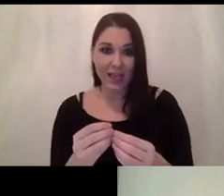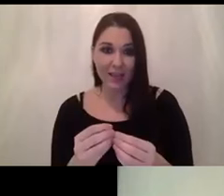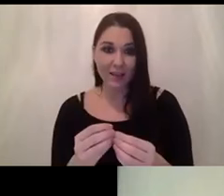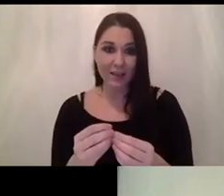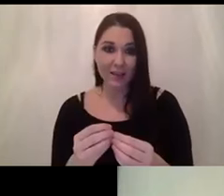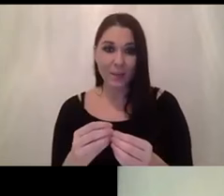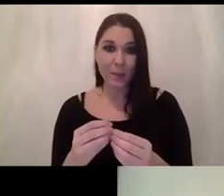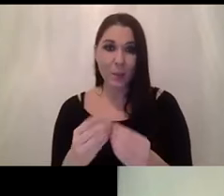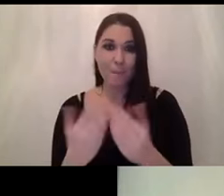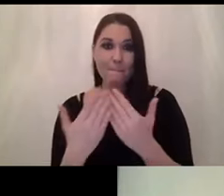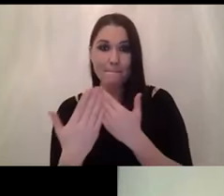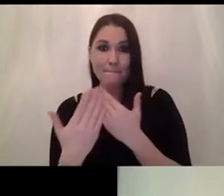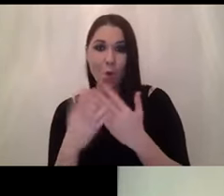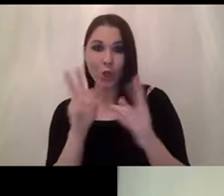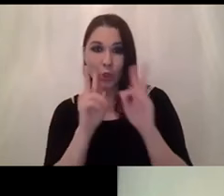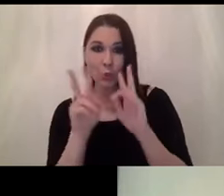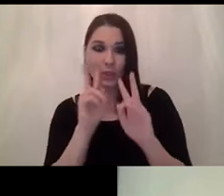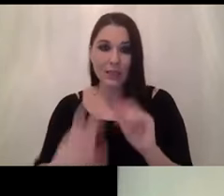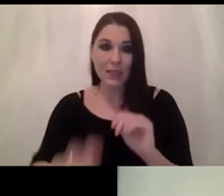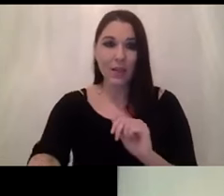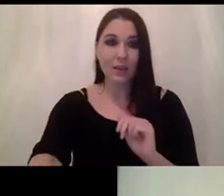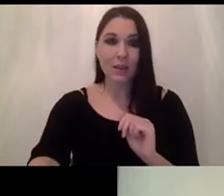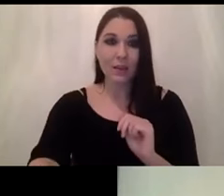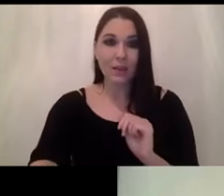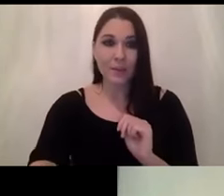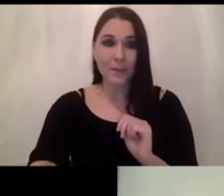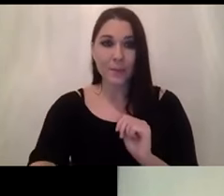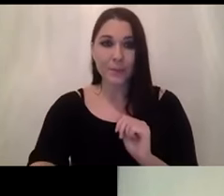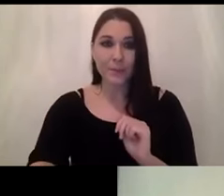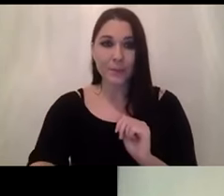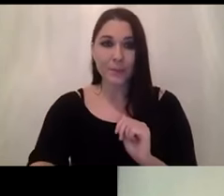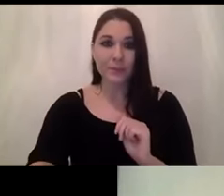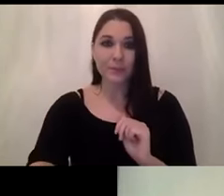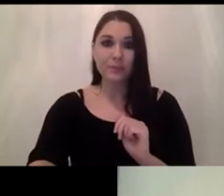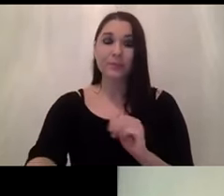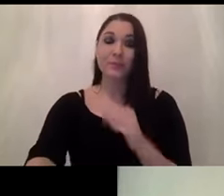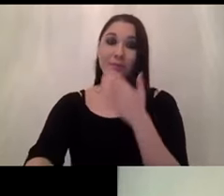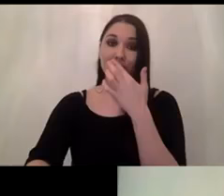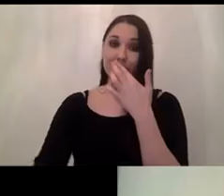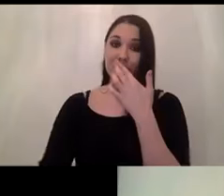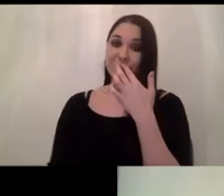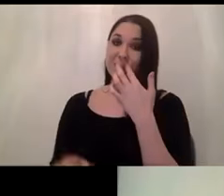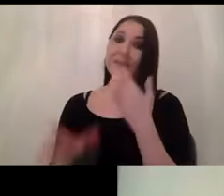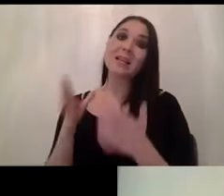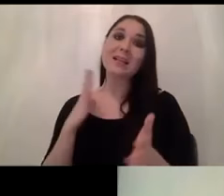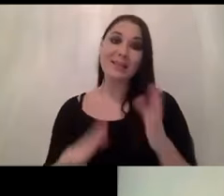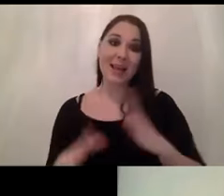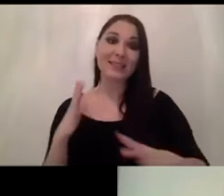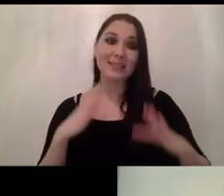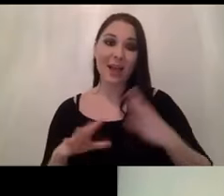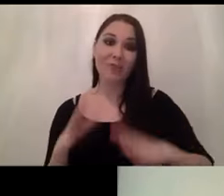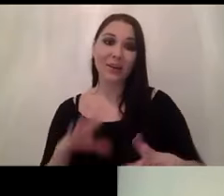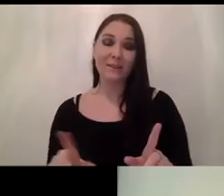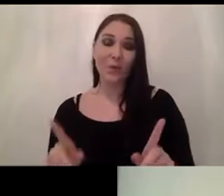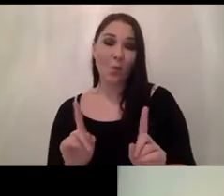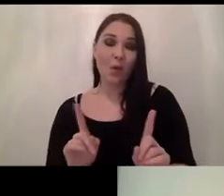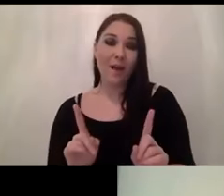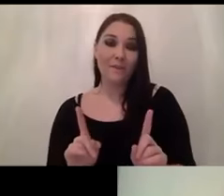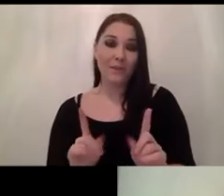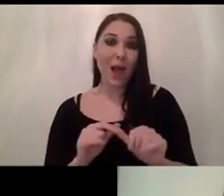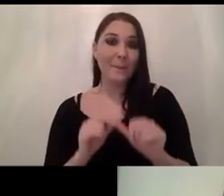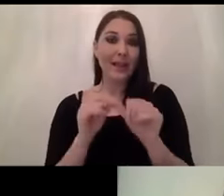the more you see that those parameters are completely necessary for whatever application you have in